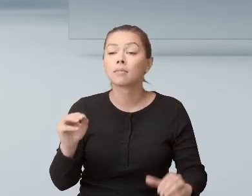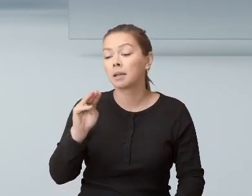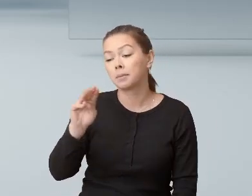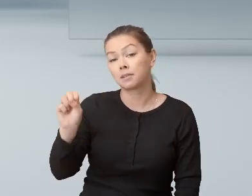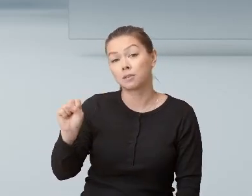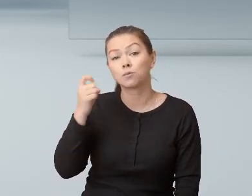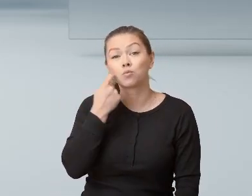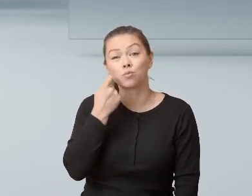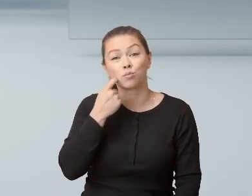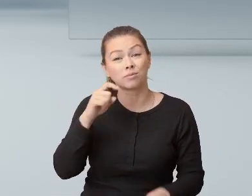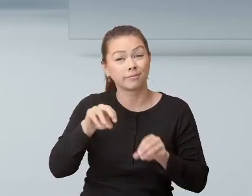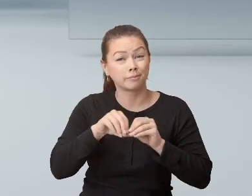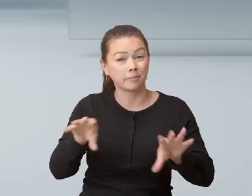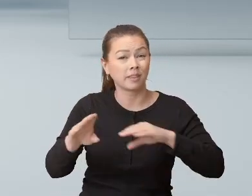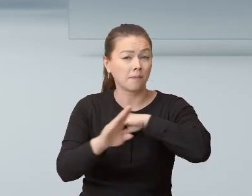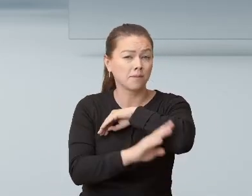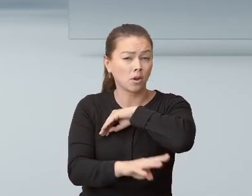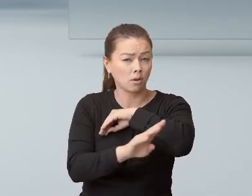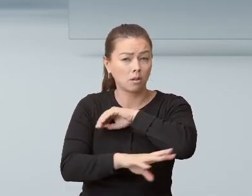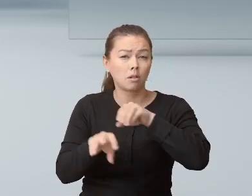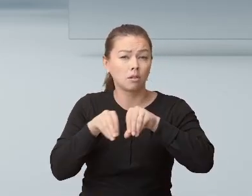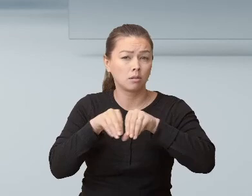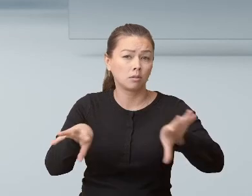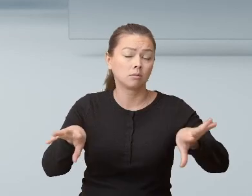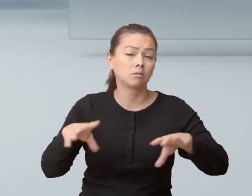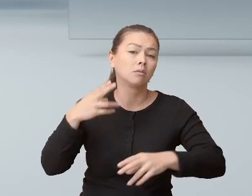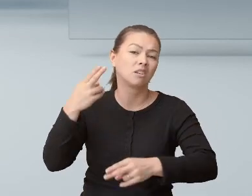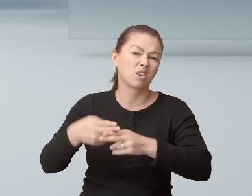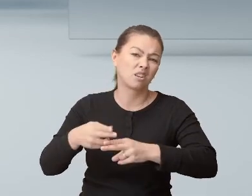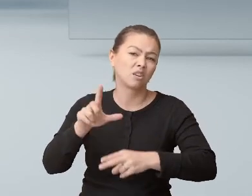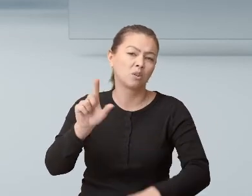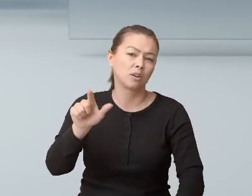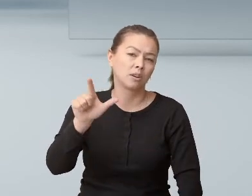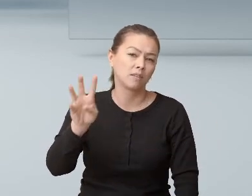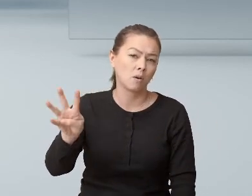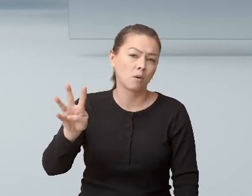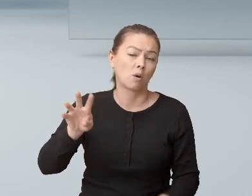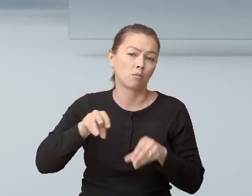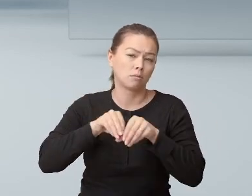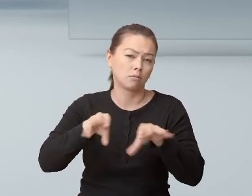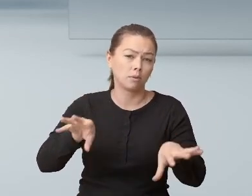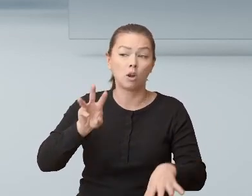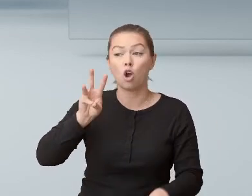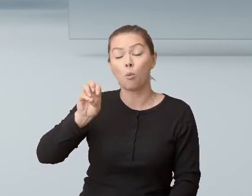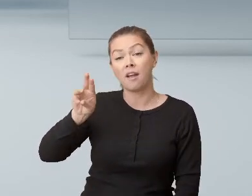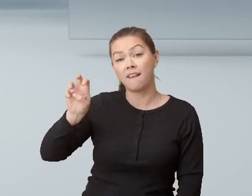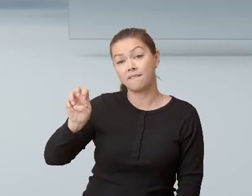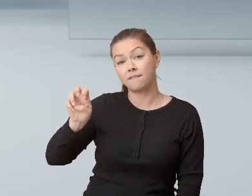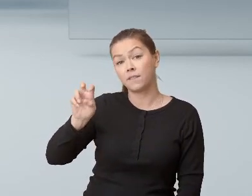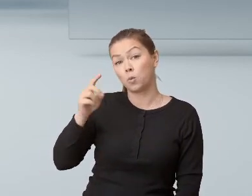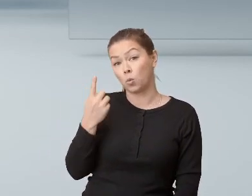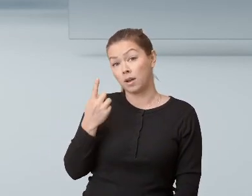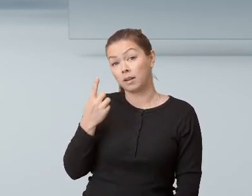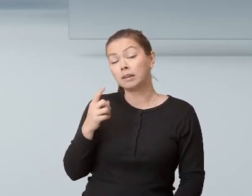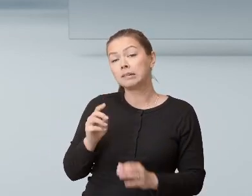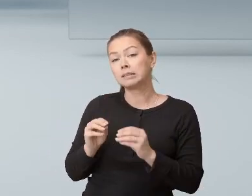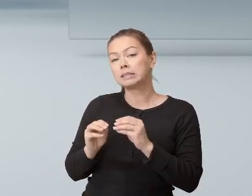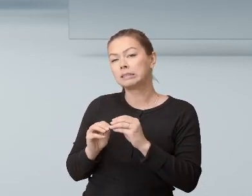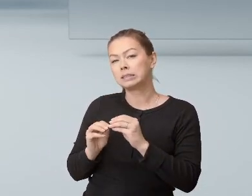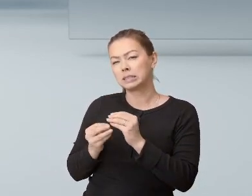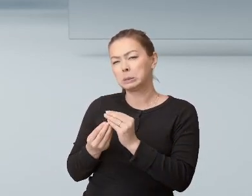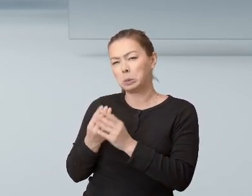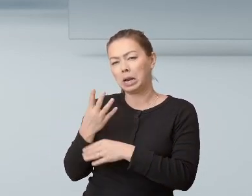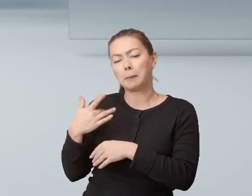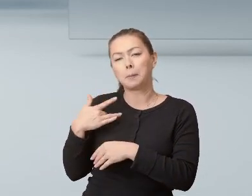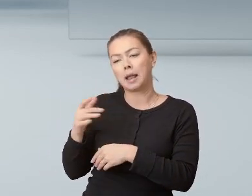their fall release, or what they call it, 2024 release. Wave 1 is the spring, typically April. Wave 2 is typically the fall